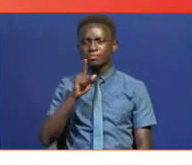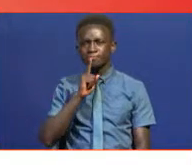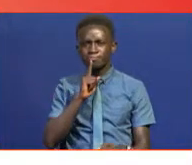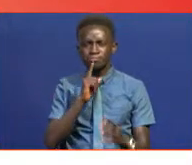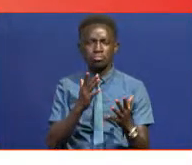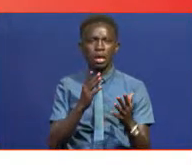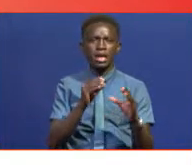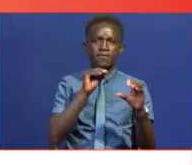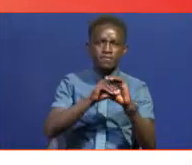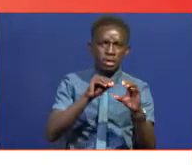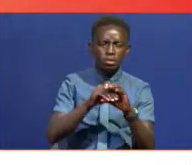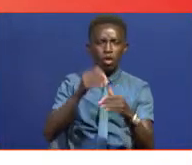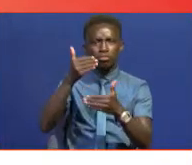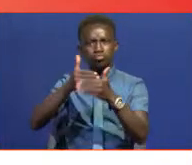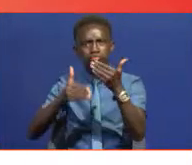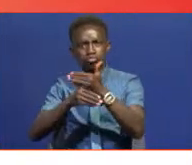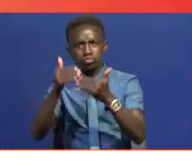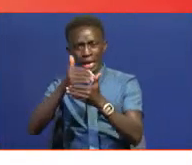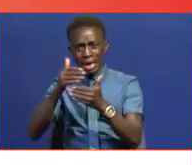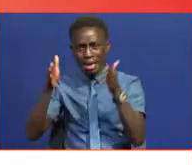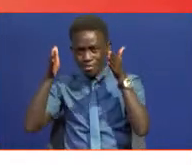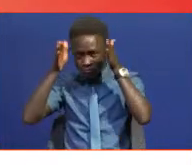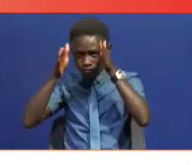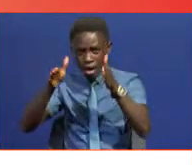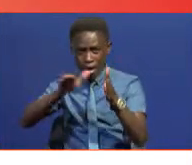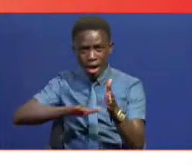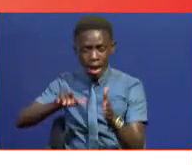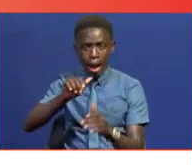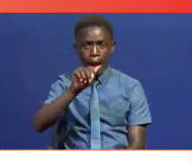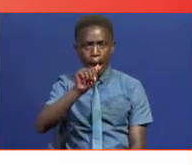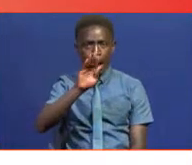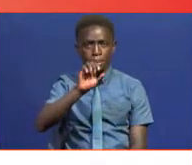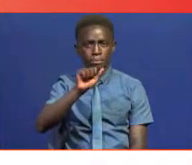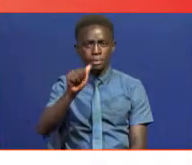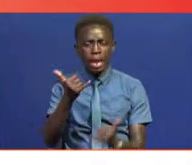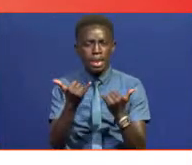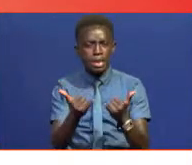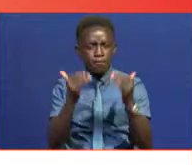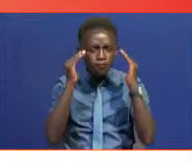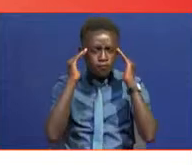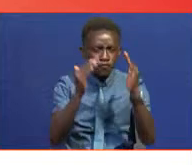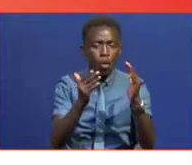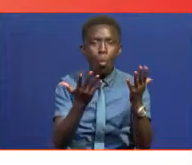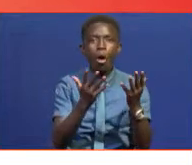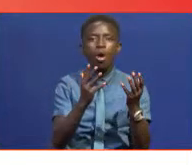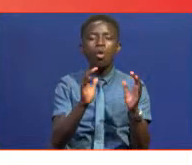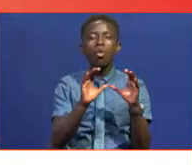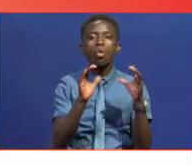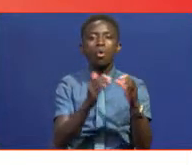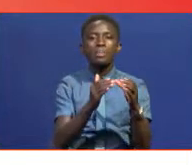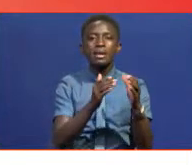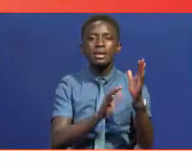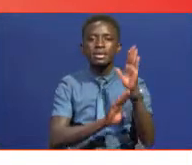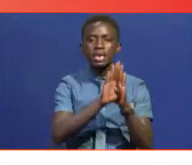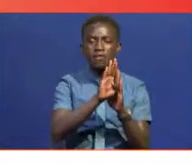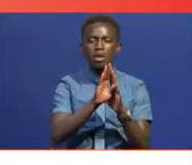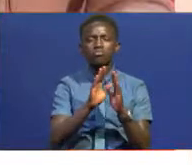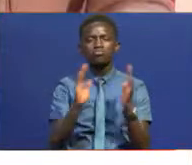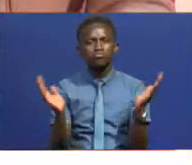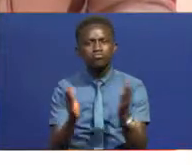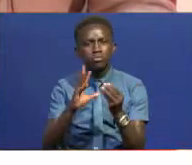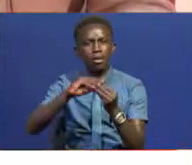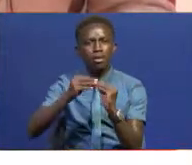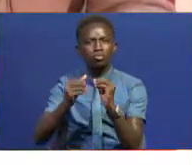construction projects, Absa is driving economic and community development, creating jobs and enhancing infrastructure. He